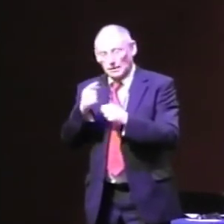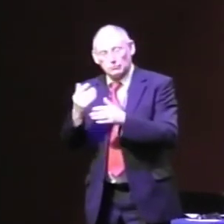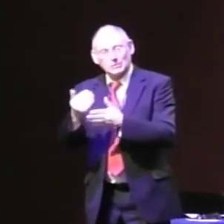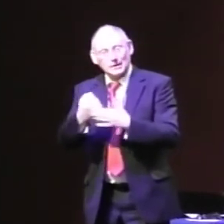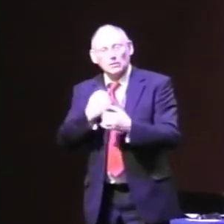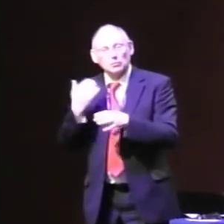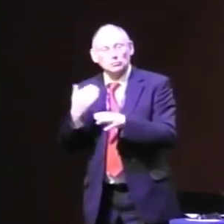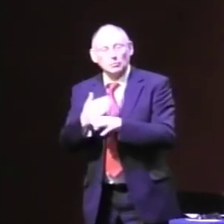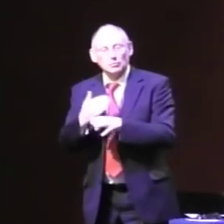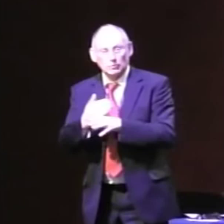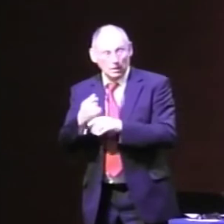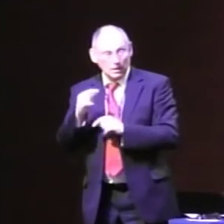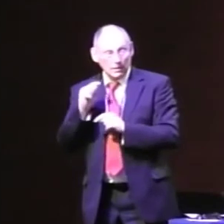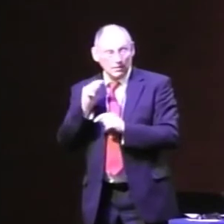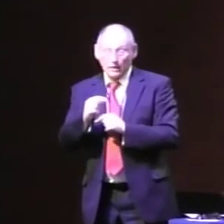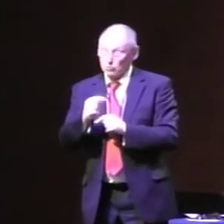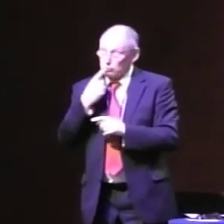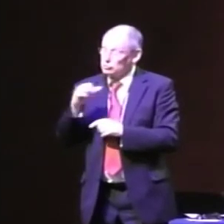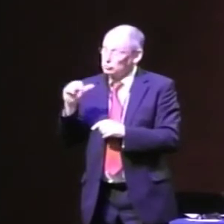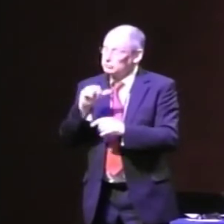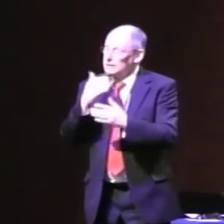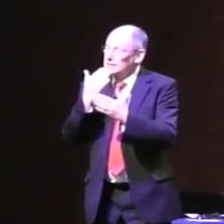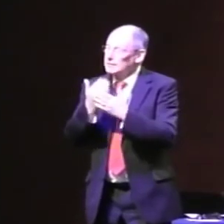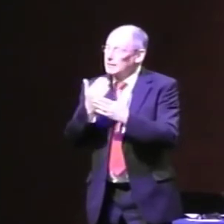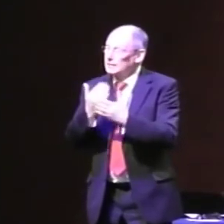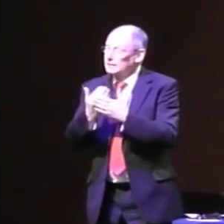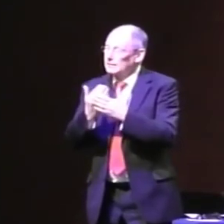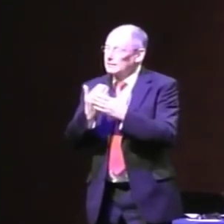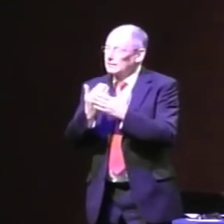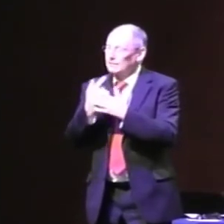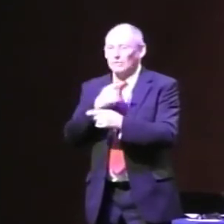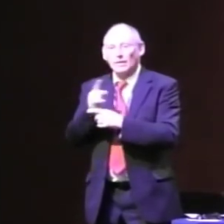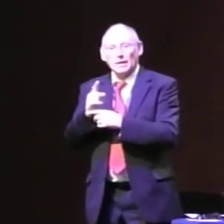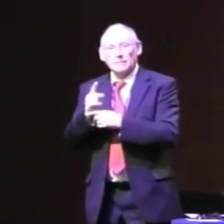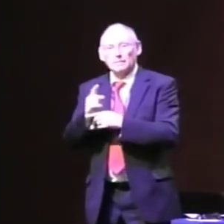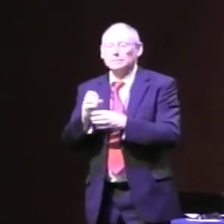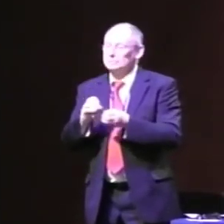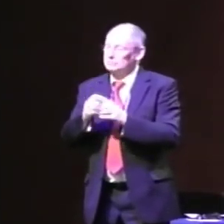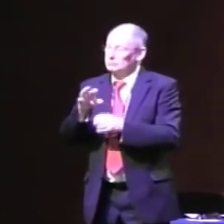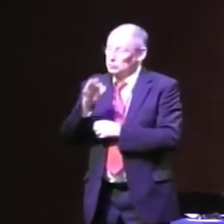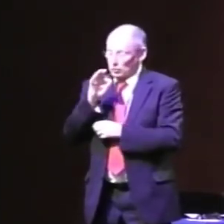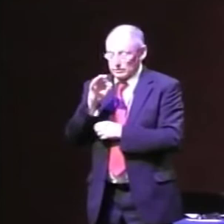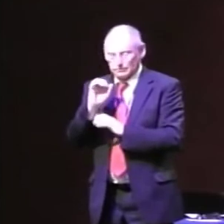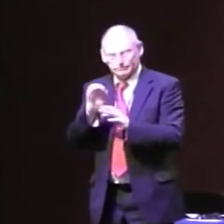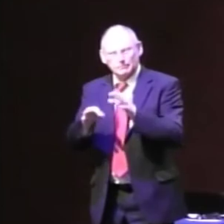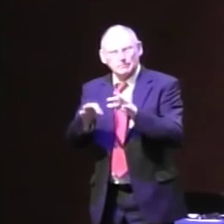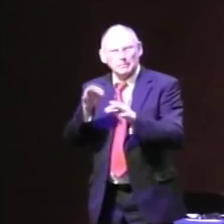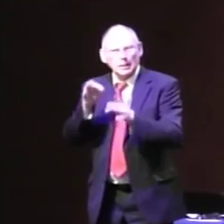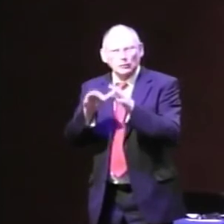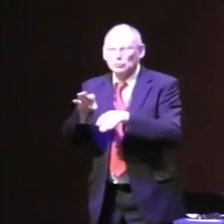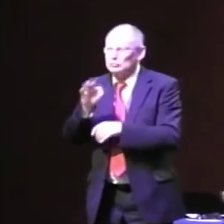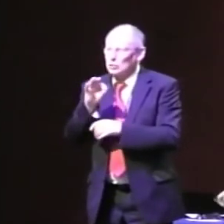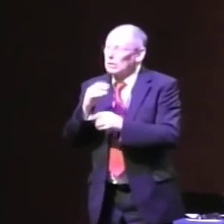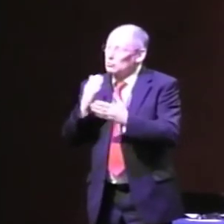jobs. That is what we should be demanding, for them to make a choice, a political choice, a choice that is